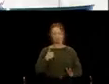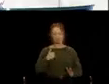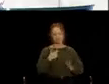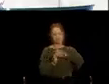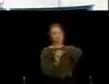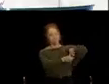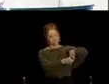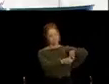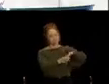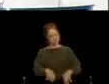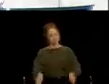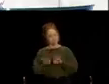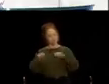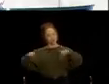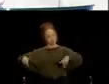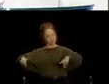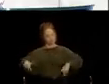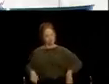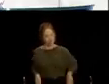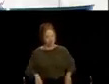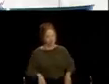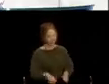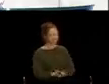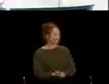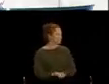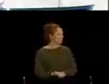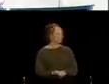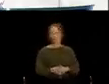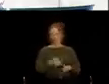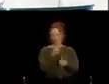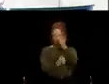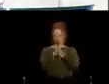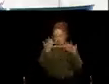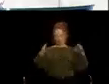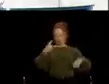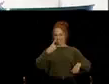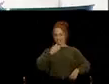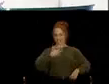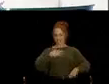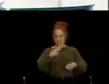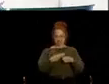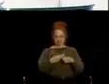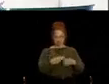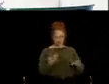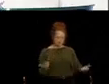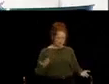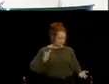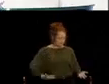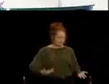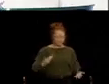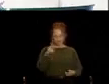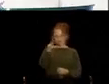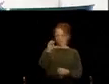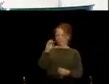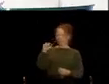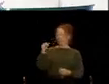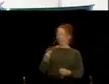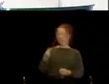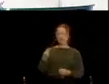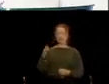Okay, so, like everybody said, my name is Keah Brown. I'm a journalist,